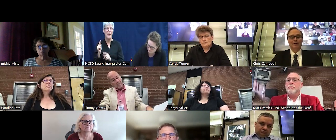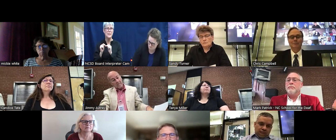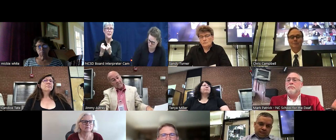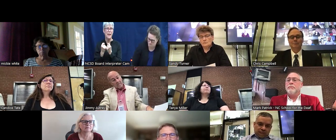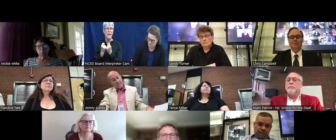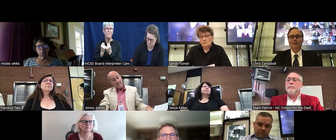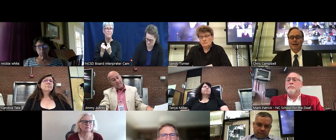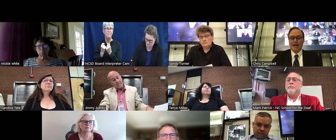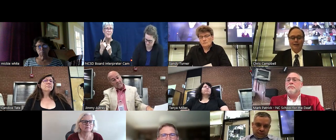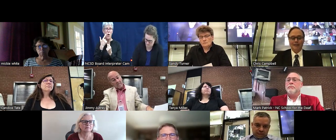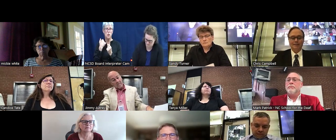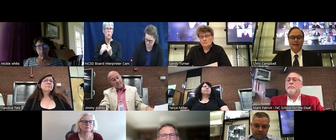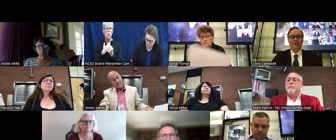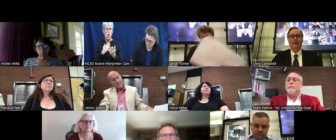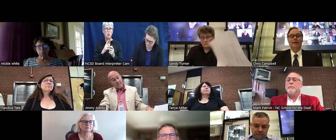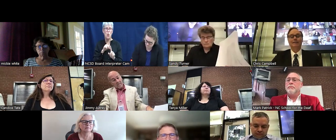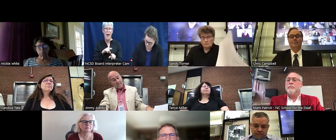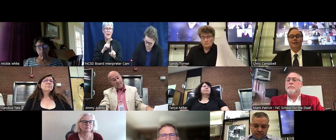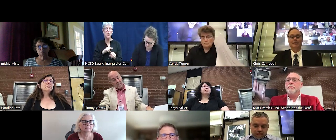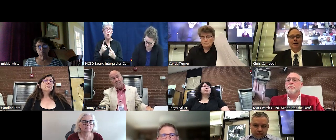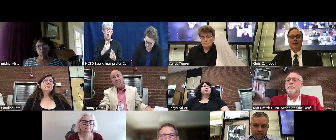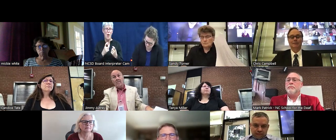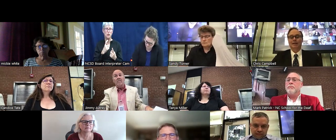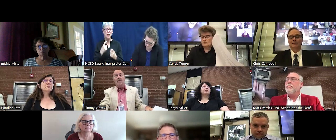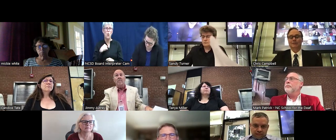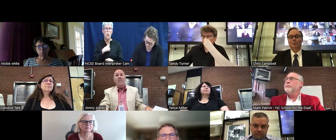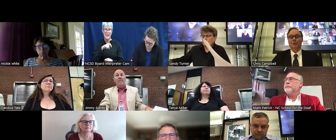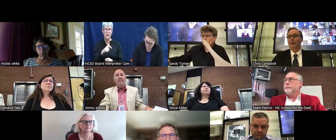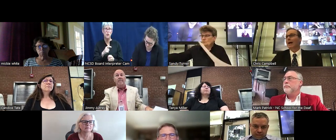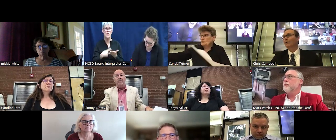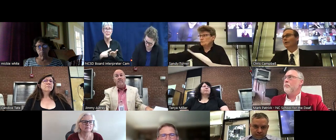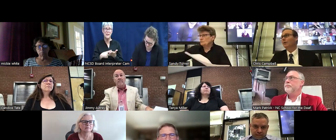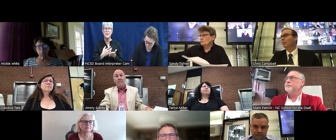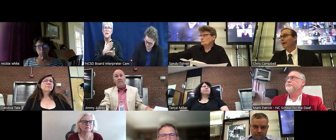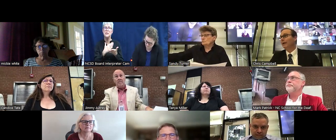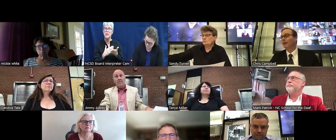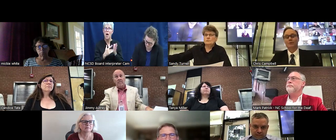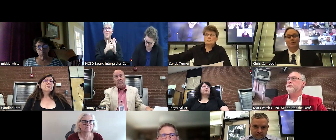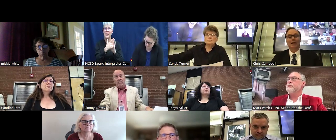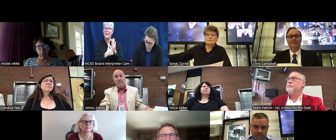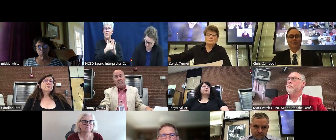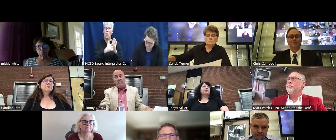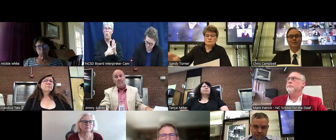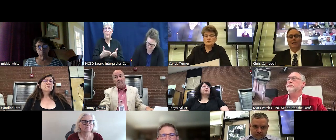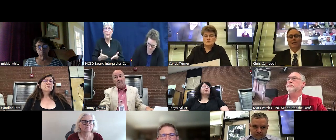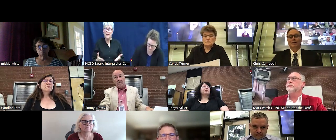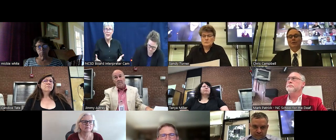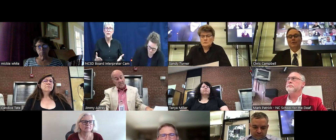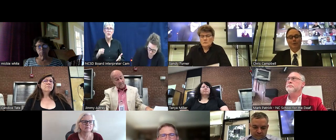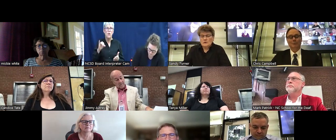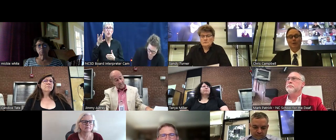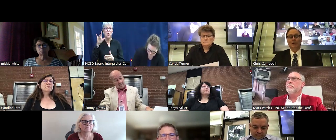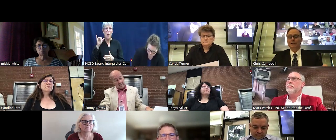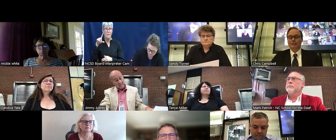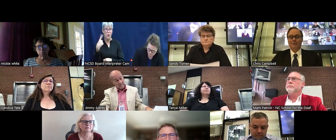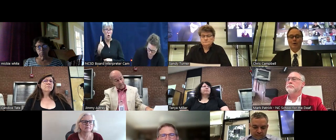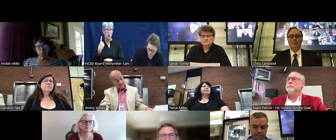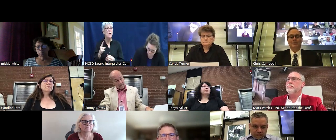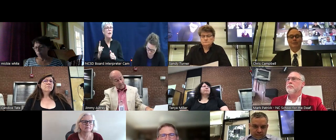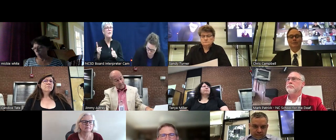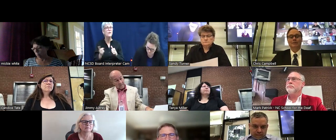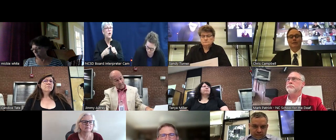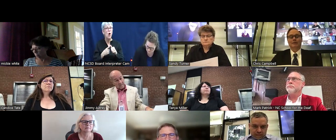there are some legalities that I think need to be discussed as to what the reality will be on July 1st. So the first bullet is, I've